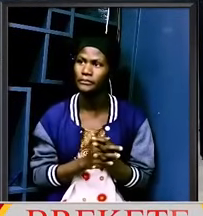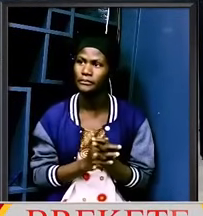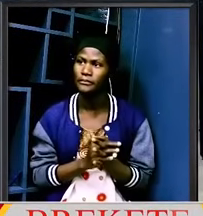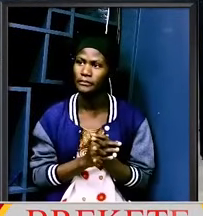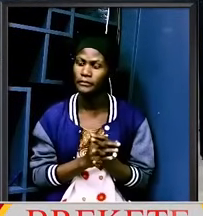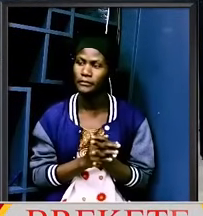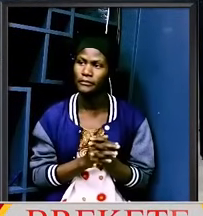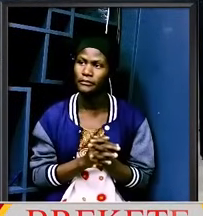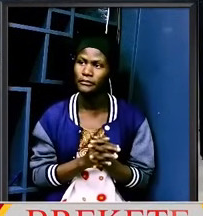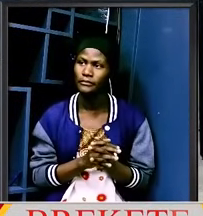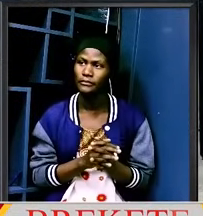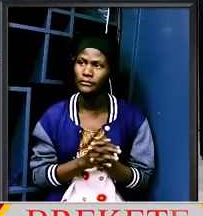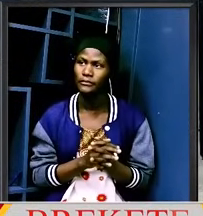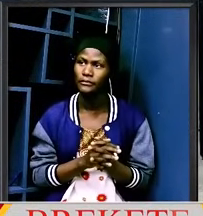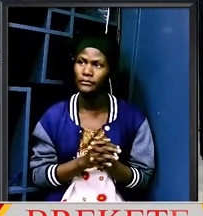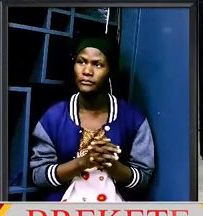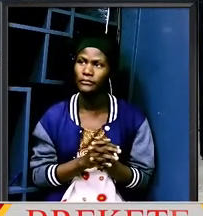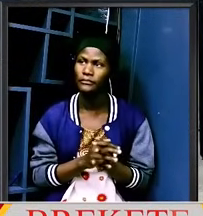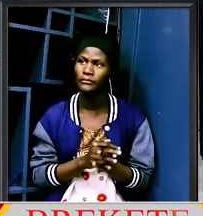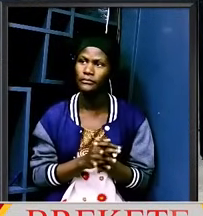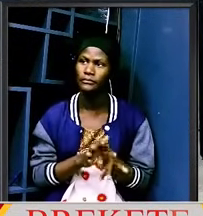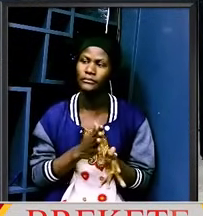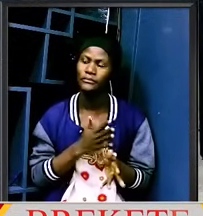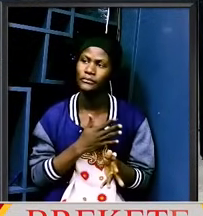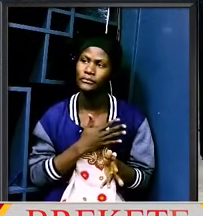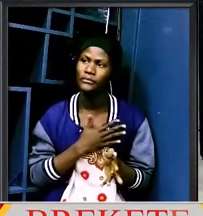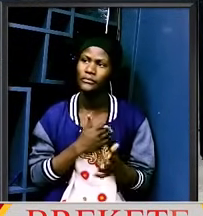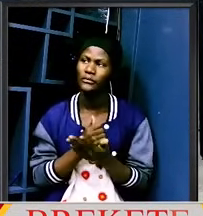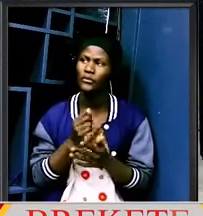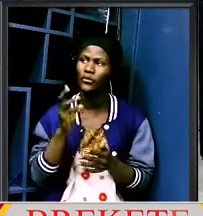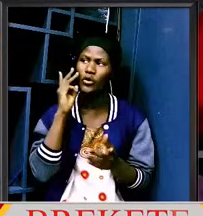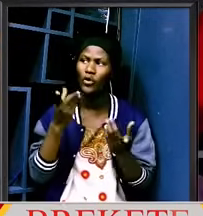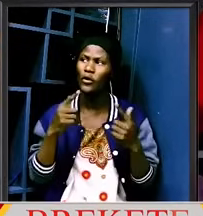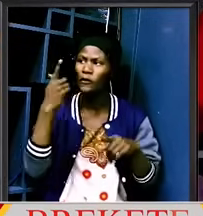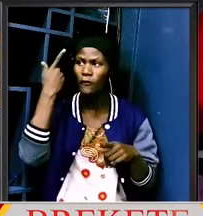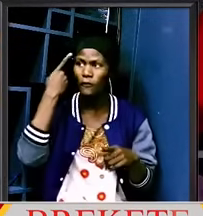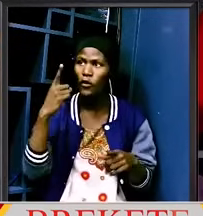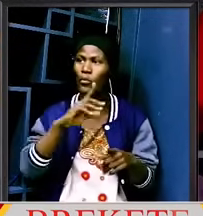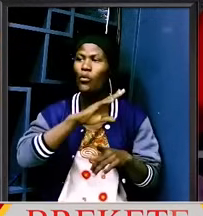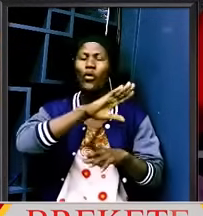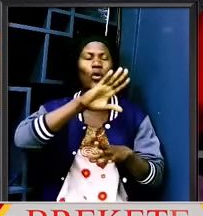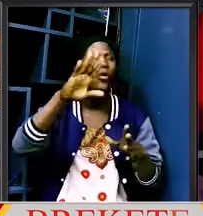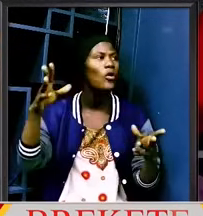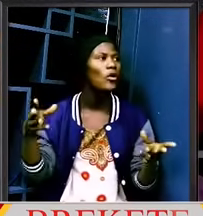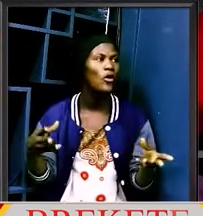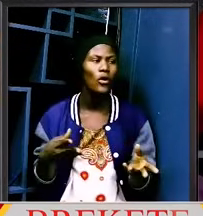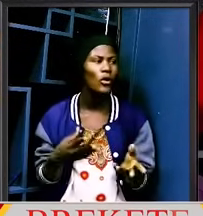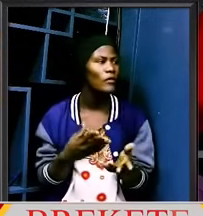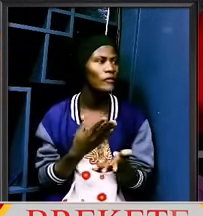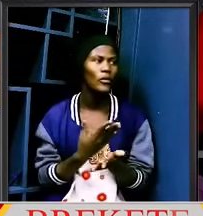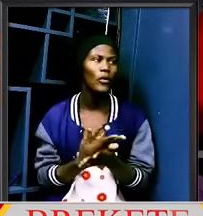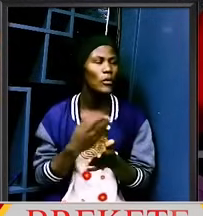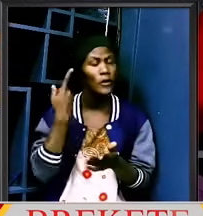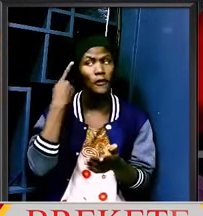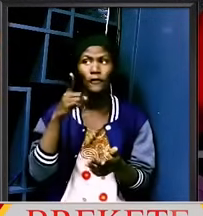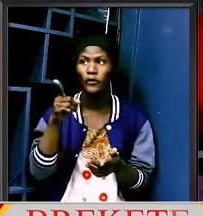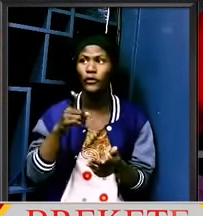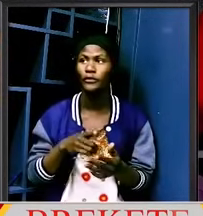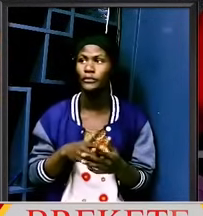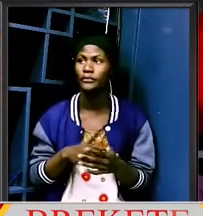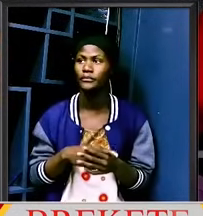ma. And support will come from all over the world for you. Yeah. Thank you, sir. Thank you, Brekete